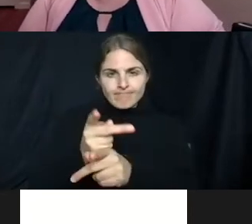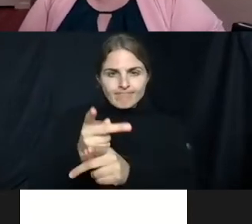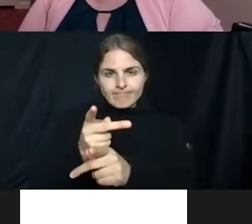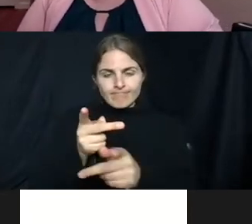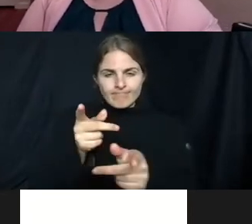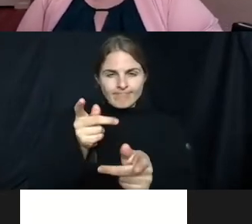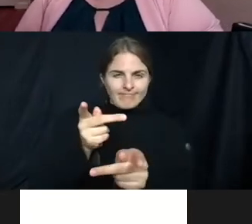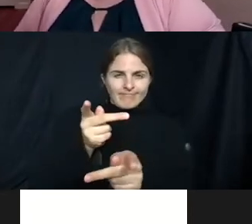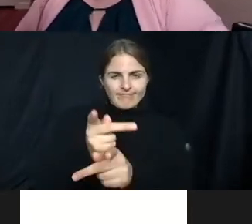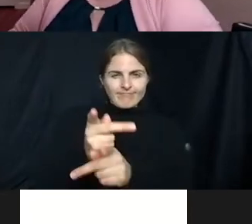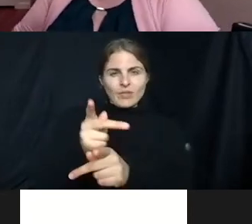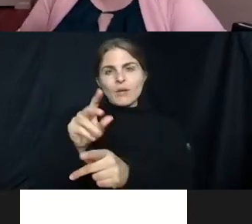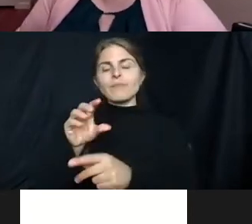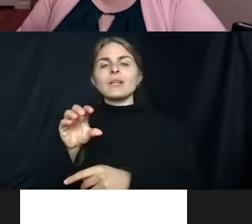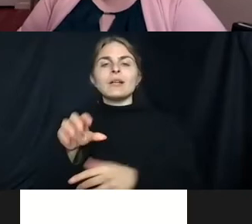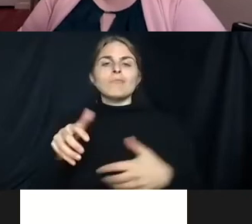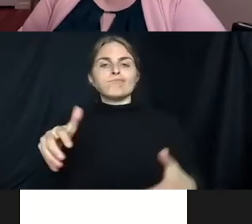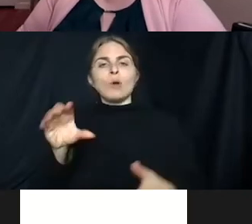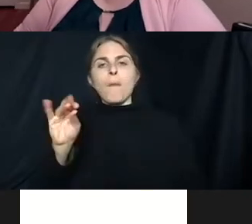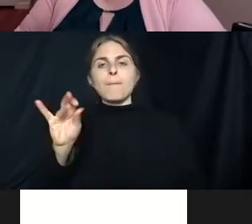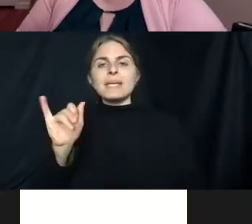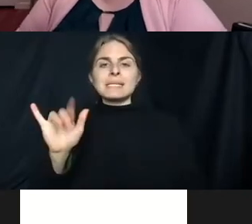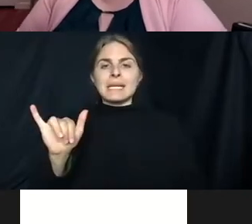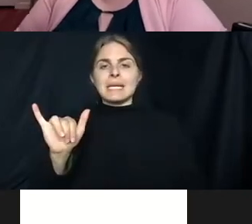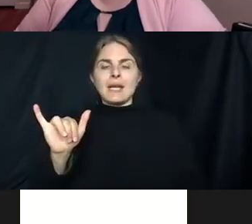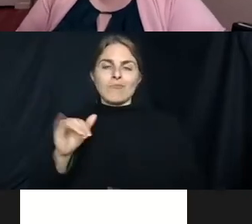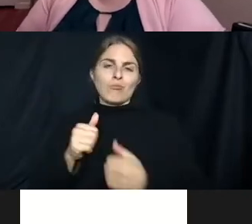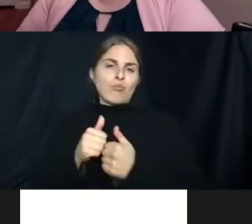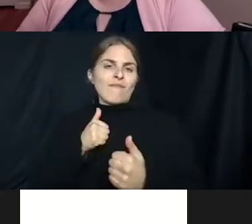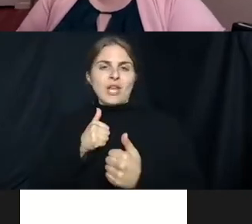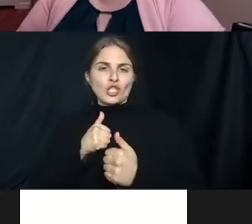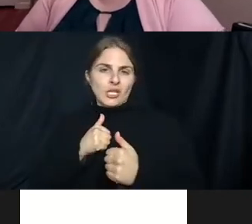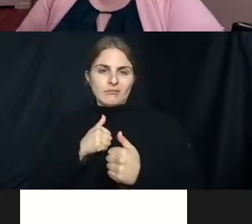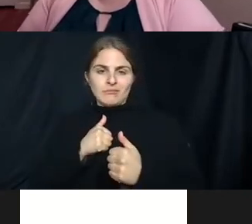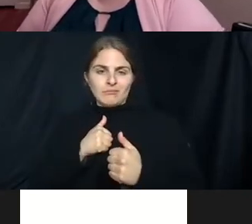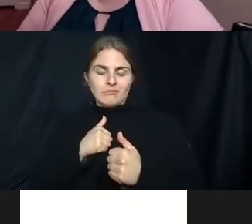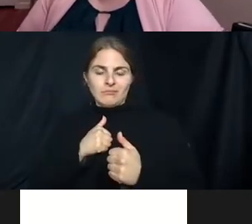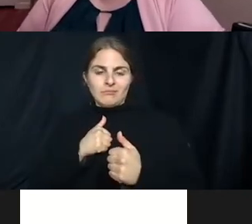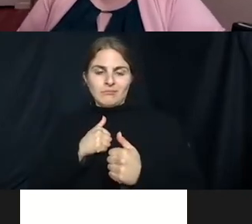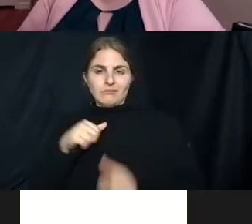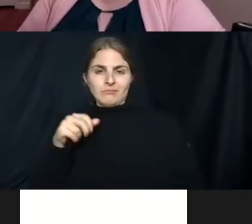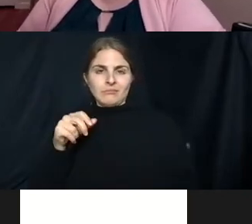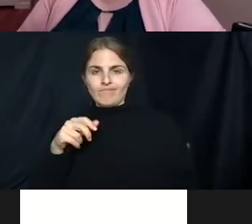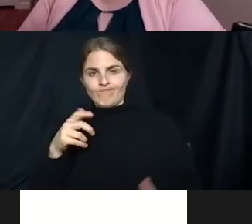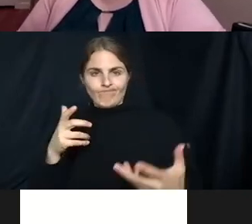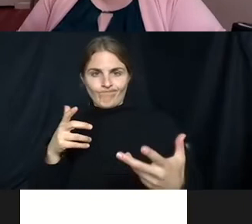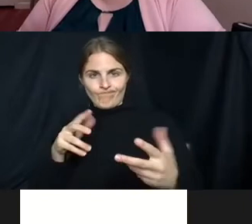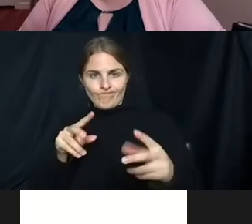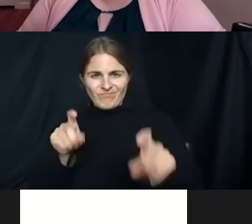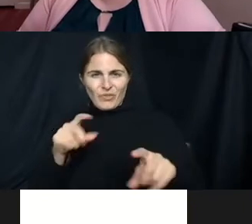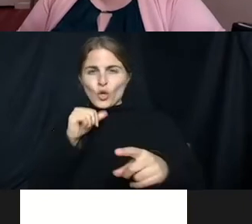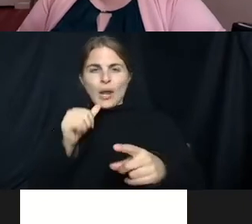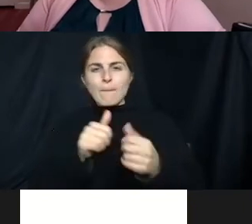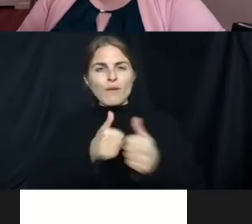quote unquote obesity prevention paradigms, they're not exactly that interested in whether or not what they're saying is weight stigmatizing.